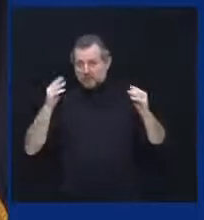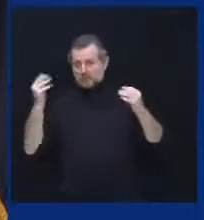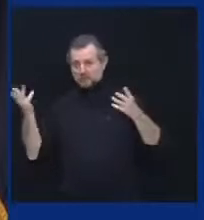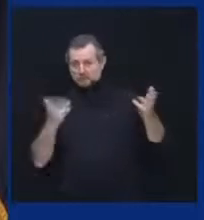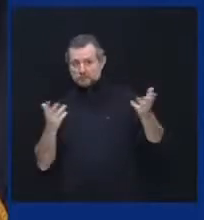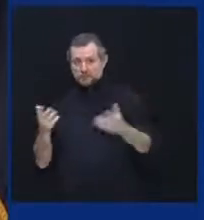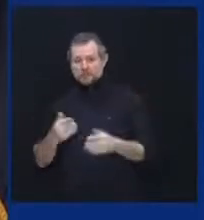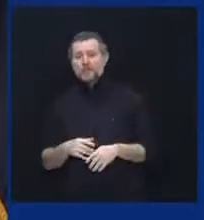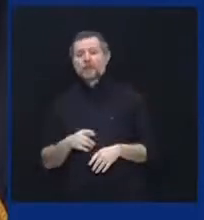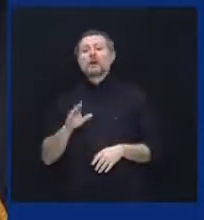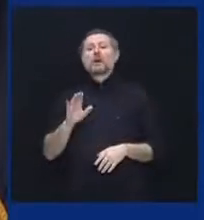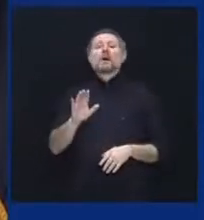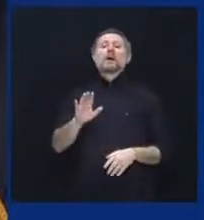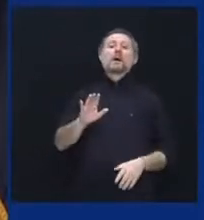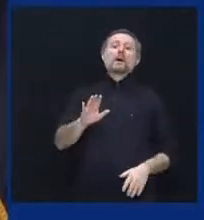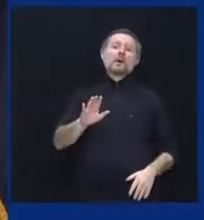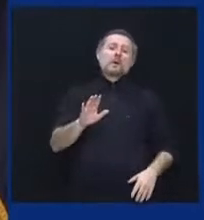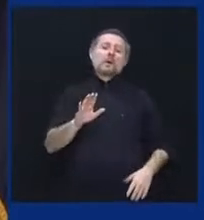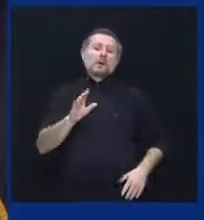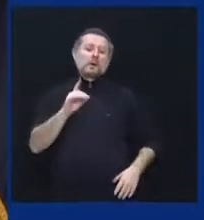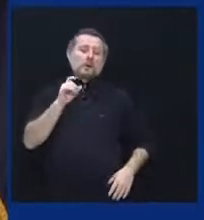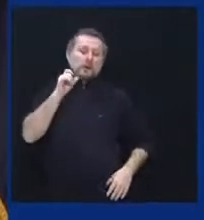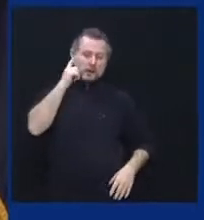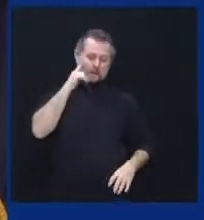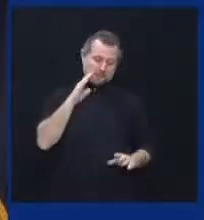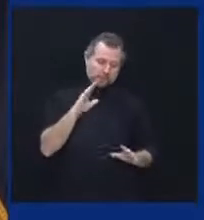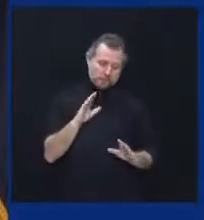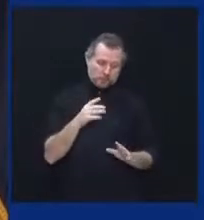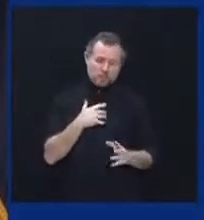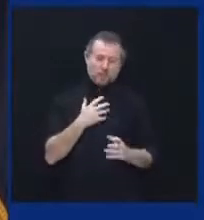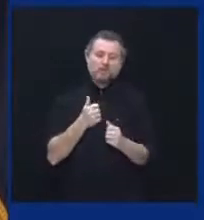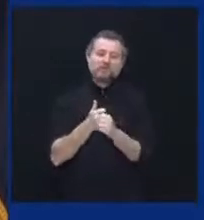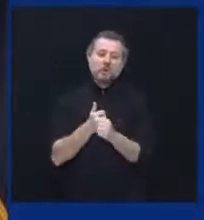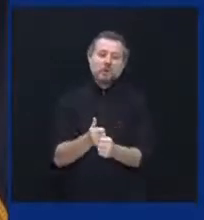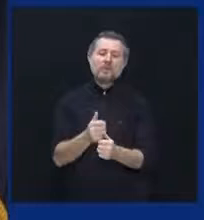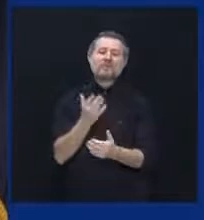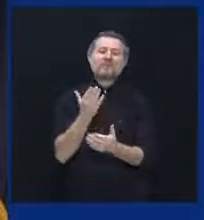Well, Dave, let's make sure we're clear on the facts. The